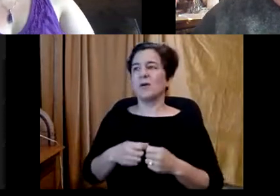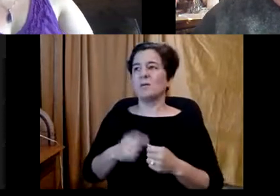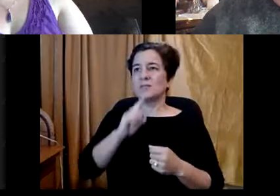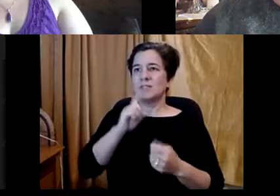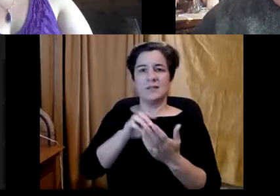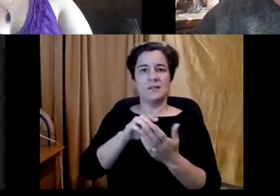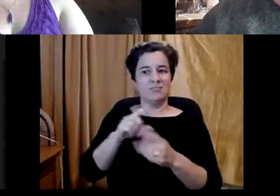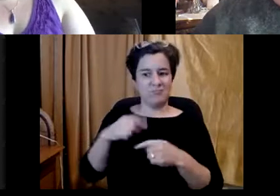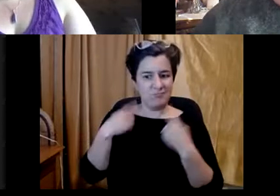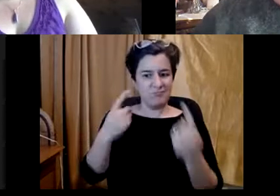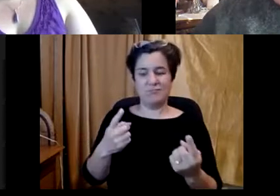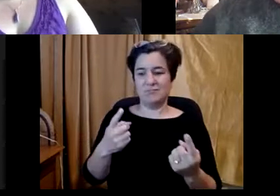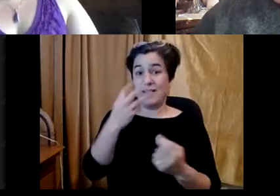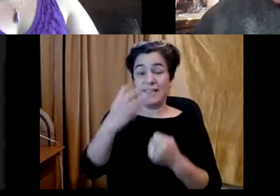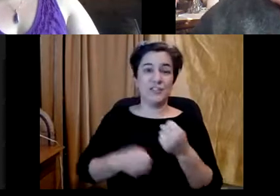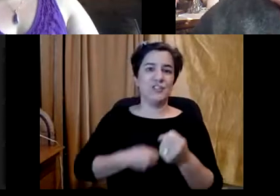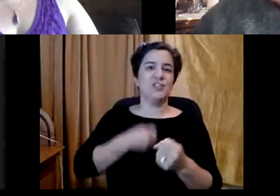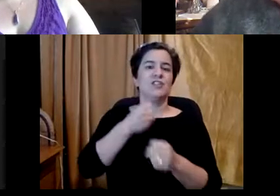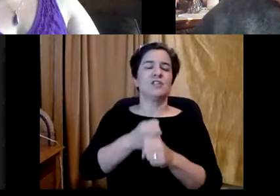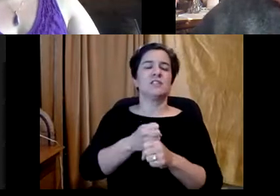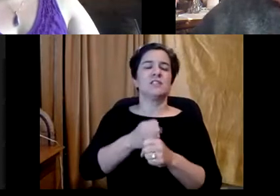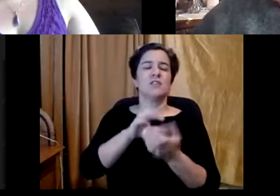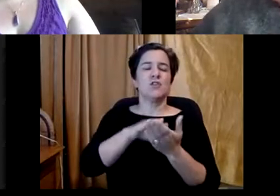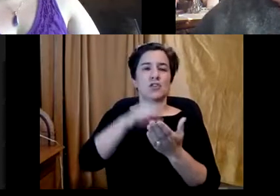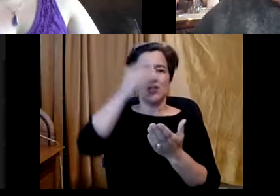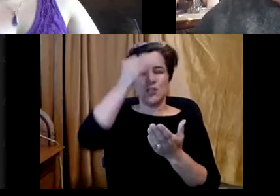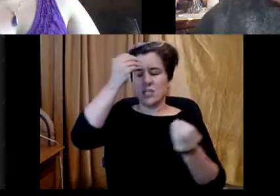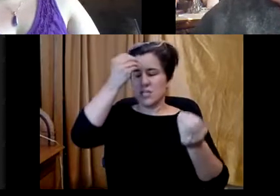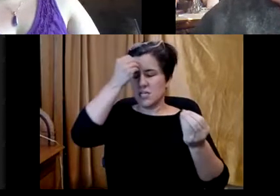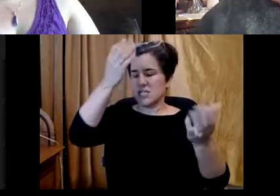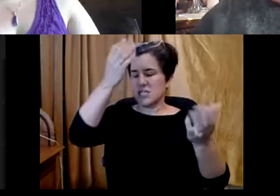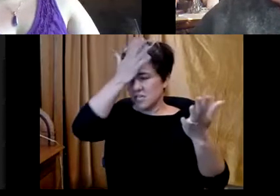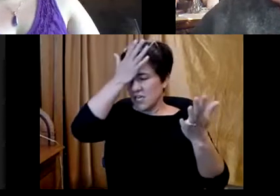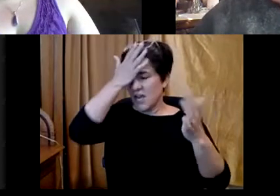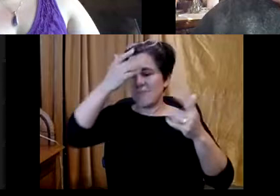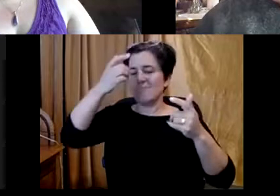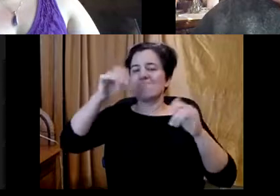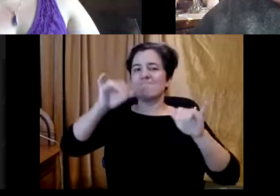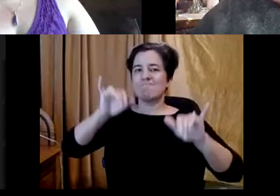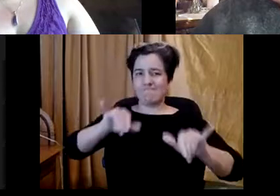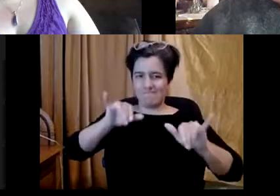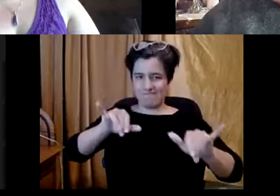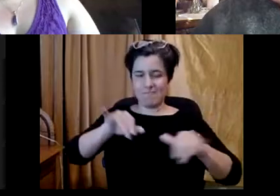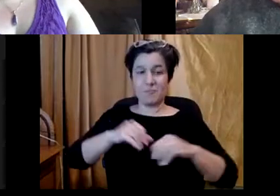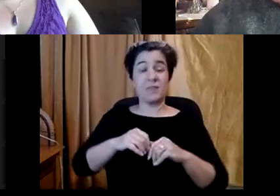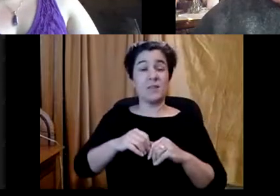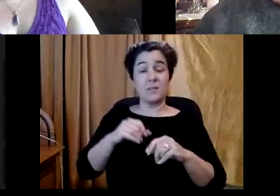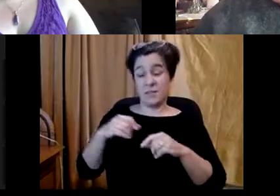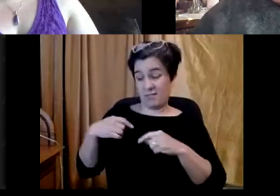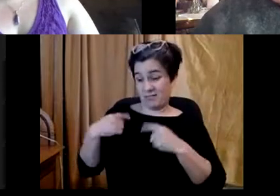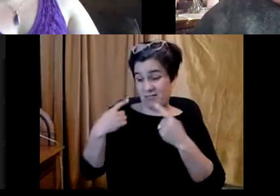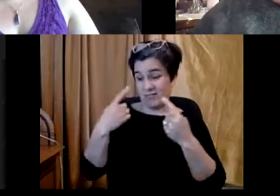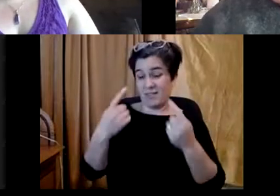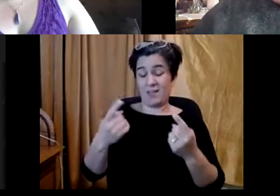to come to that realization, but I feel so much better having